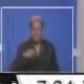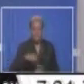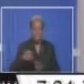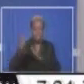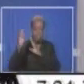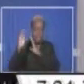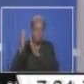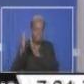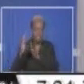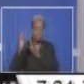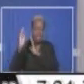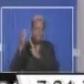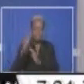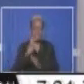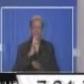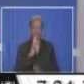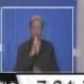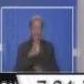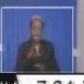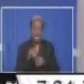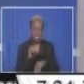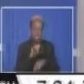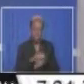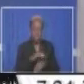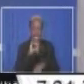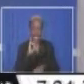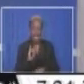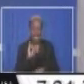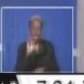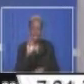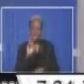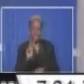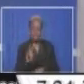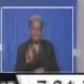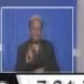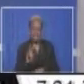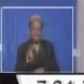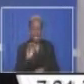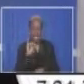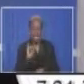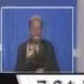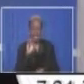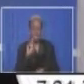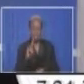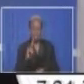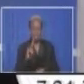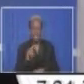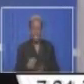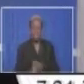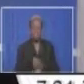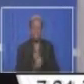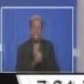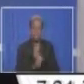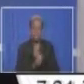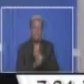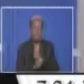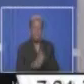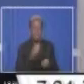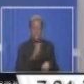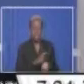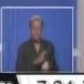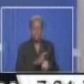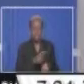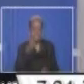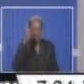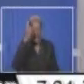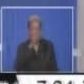to IV vitamin therapy. Dr. Darius Bain has been practicing medicine for some 10 years now, and just